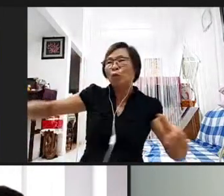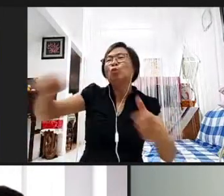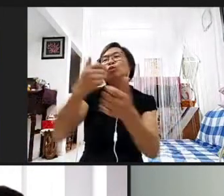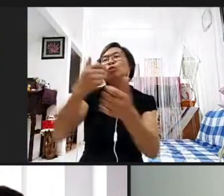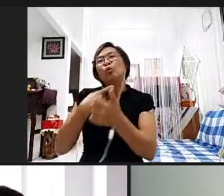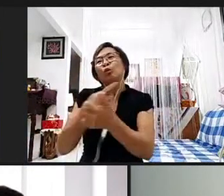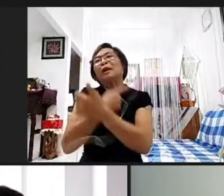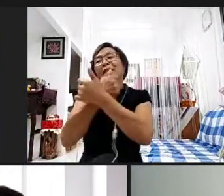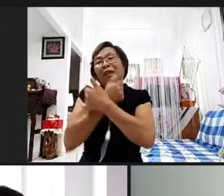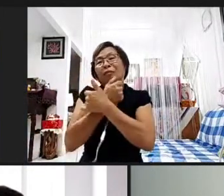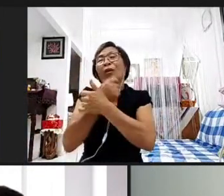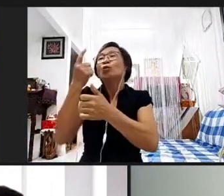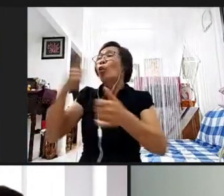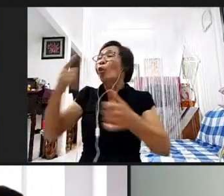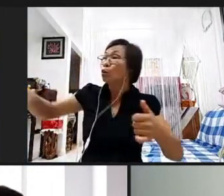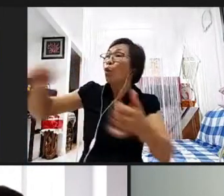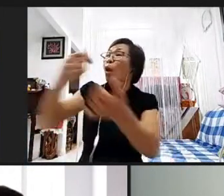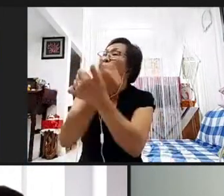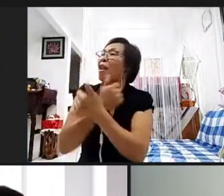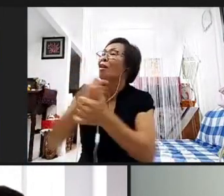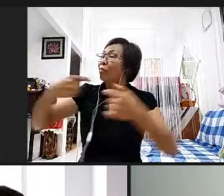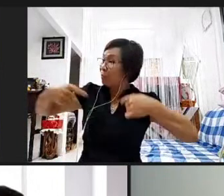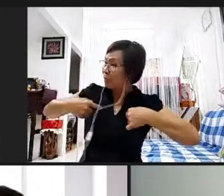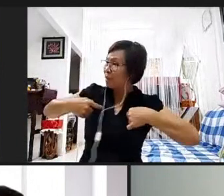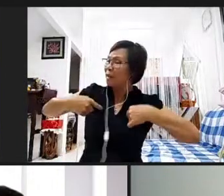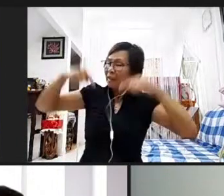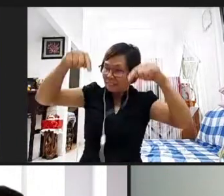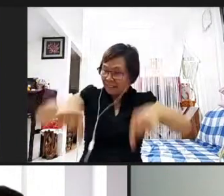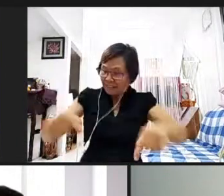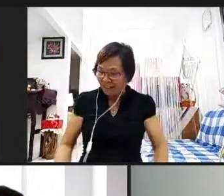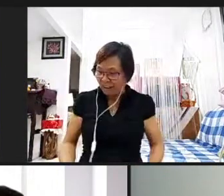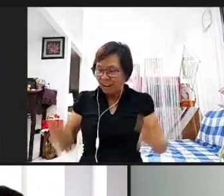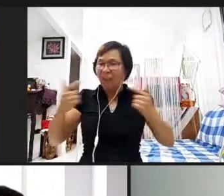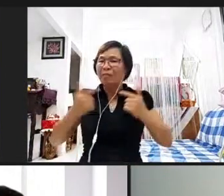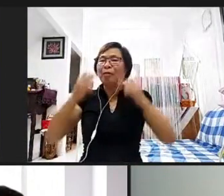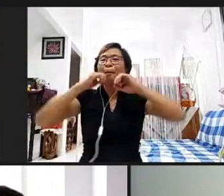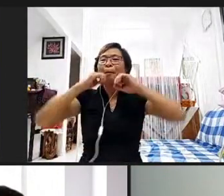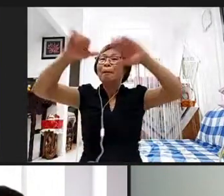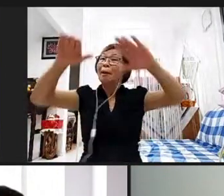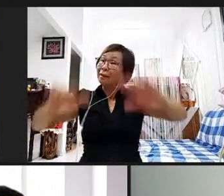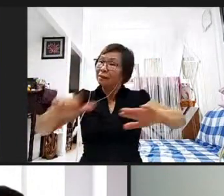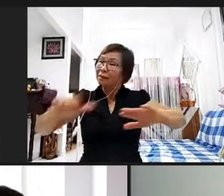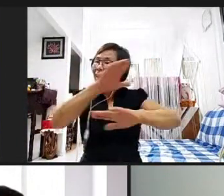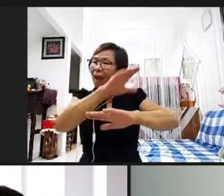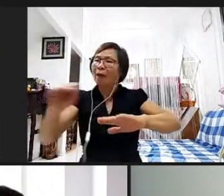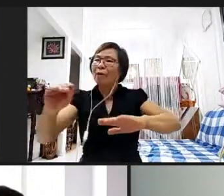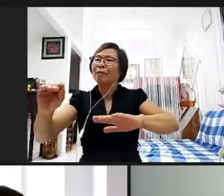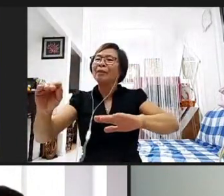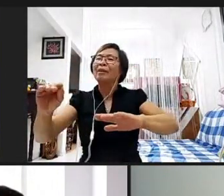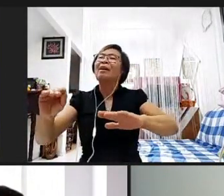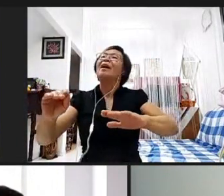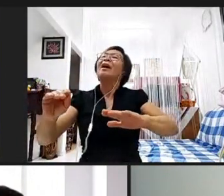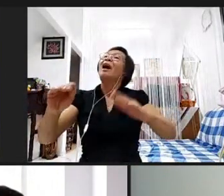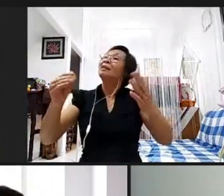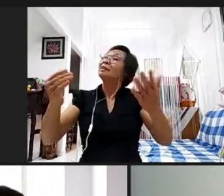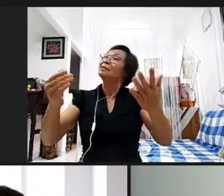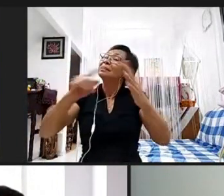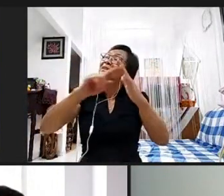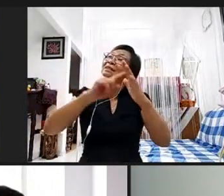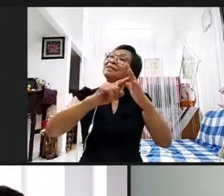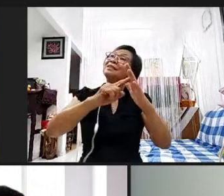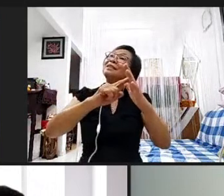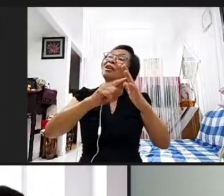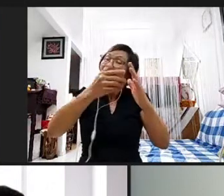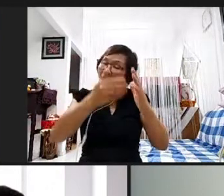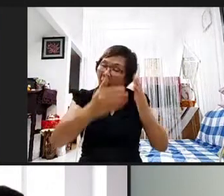and those who love us, may this life be a blessing and a source of happiness to all